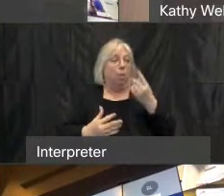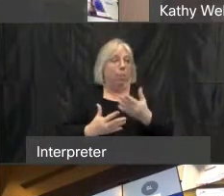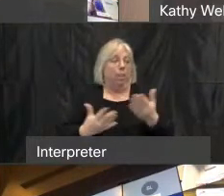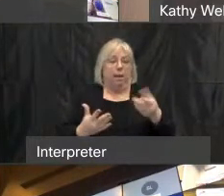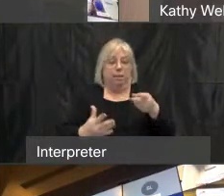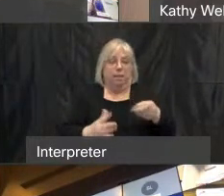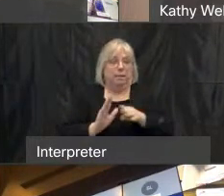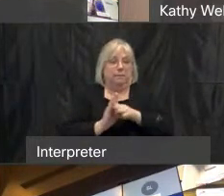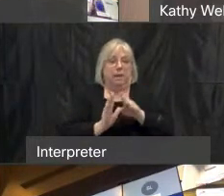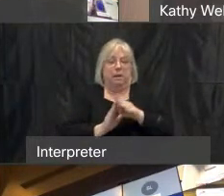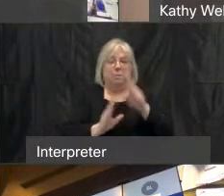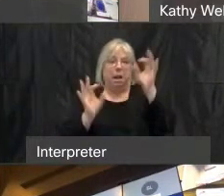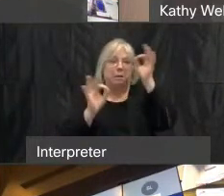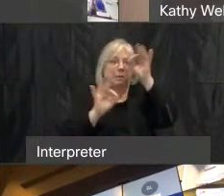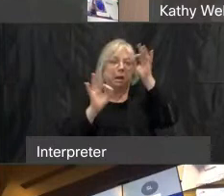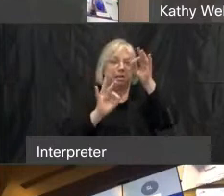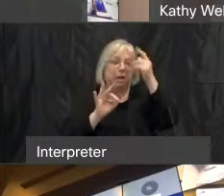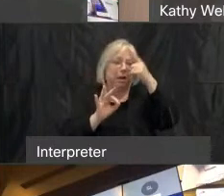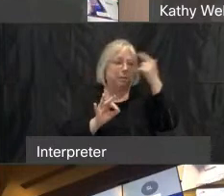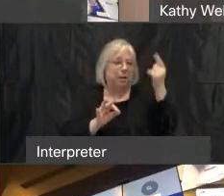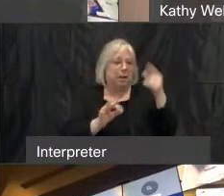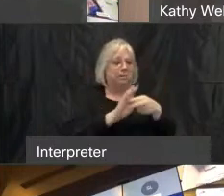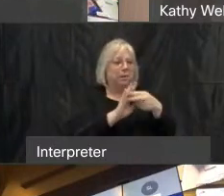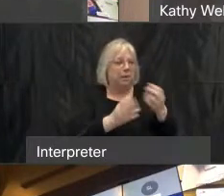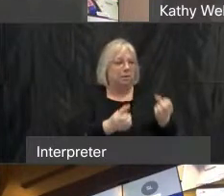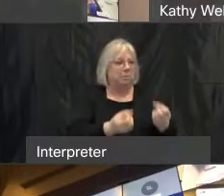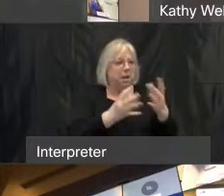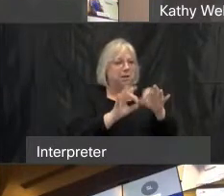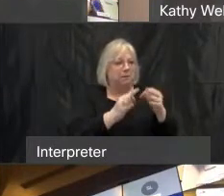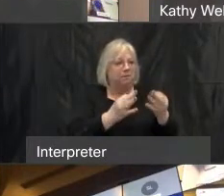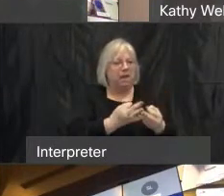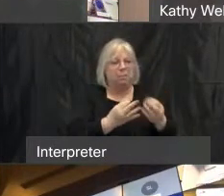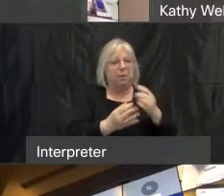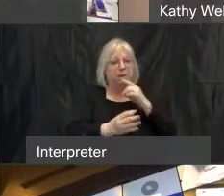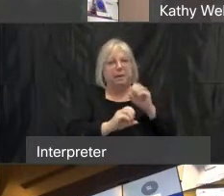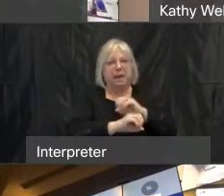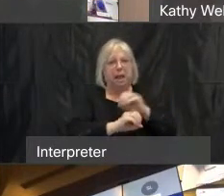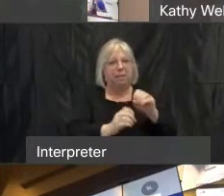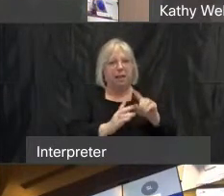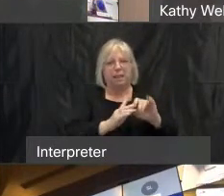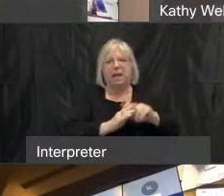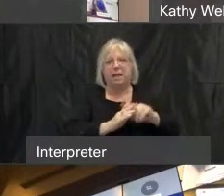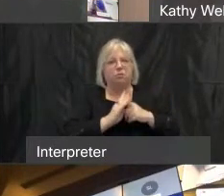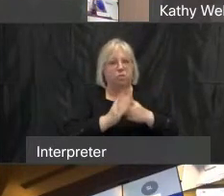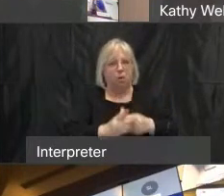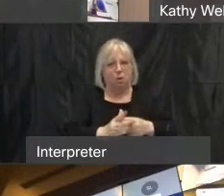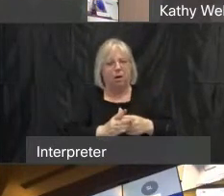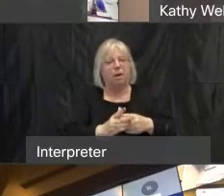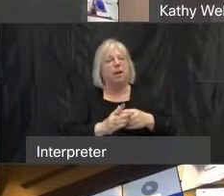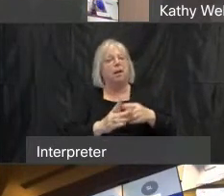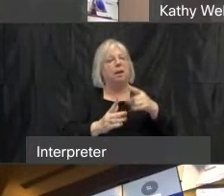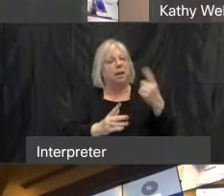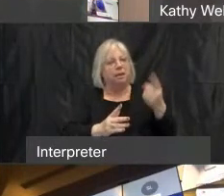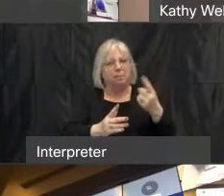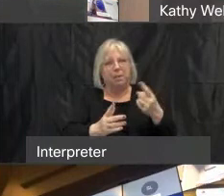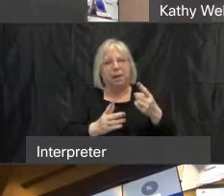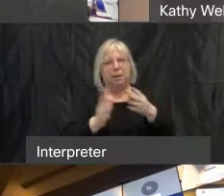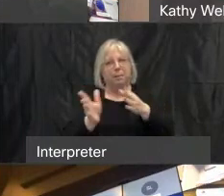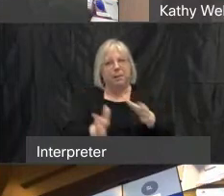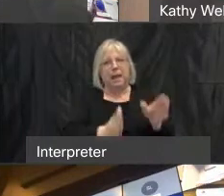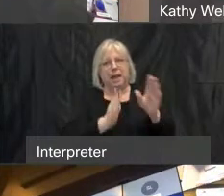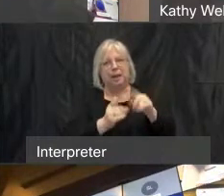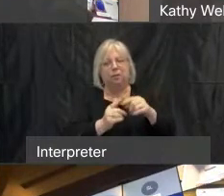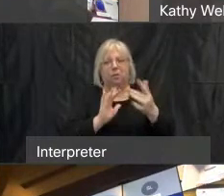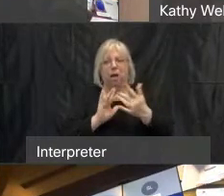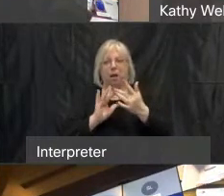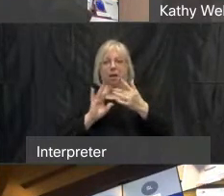this development. Because it was zoned multifamily, there was no trigger that would have allowed planning to contact me to let